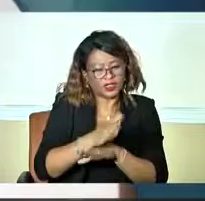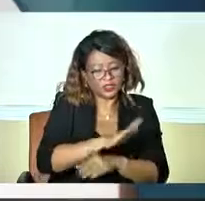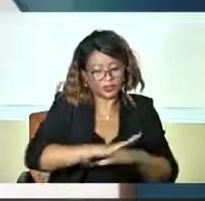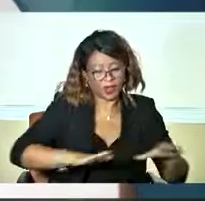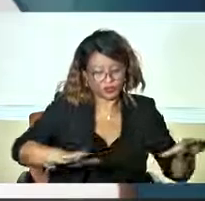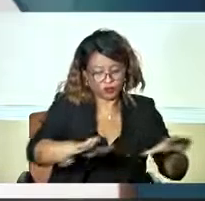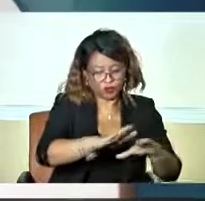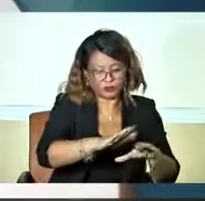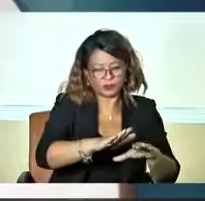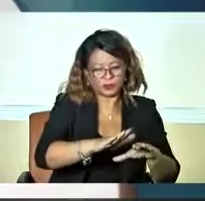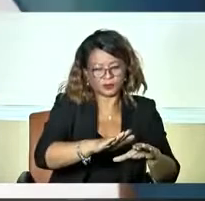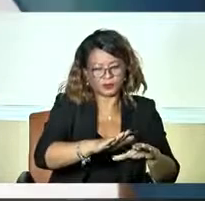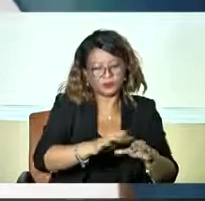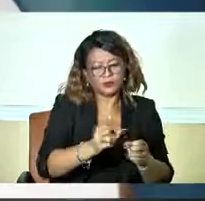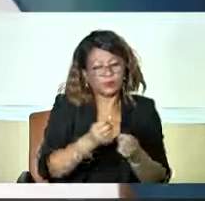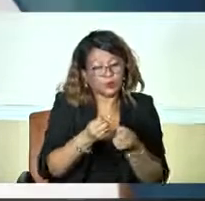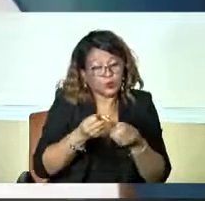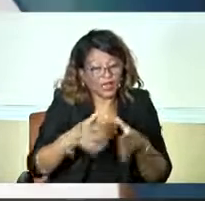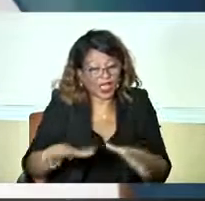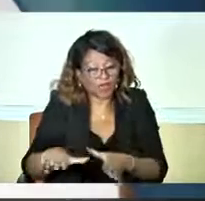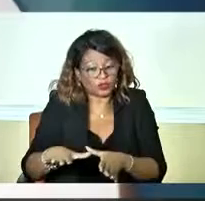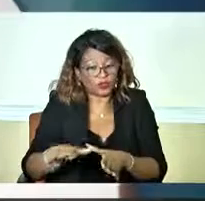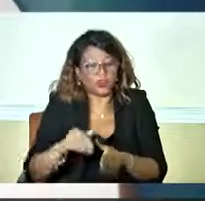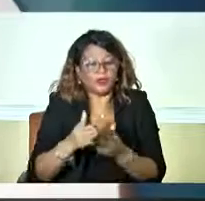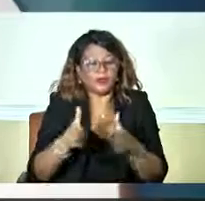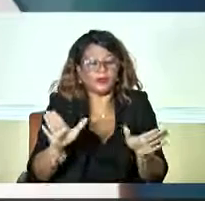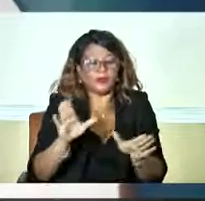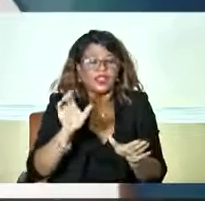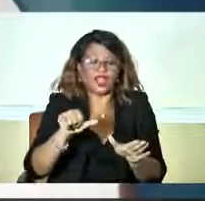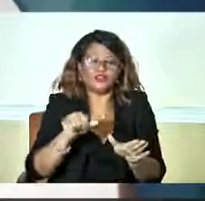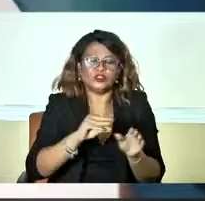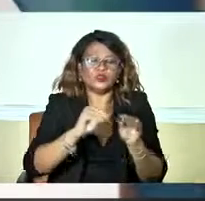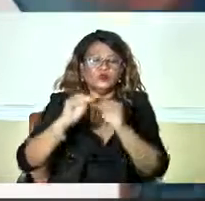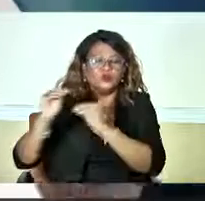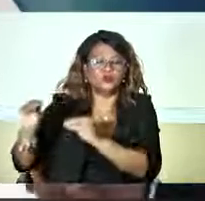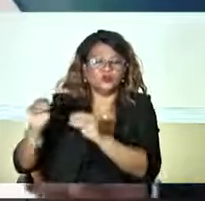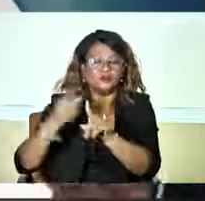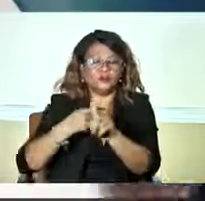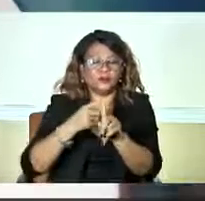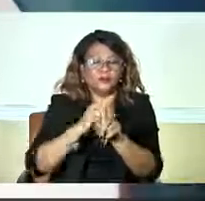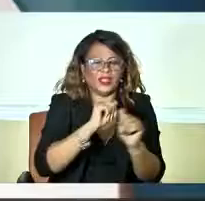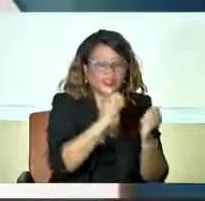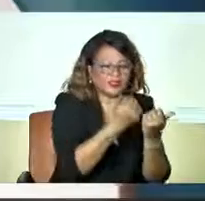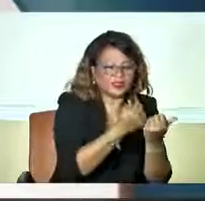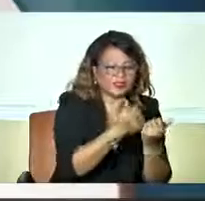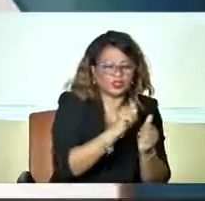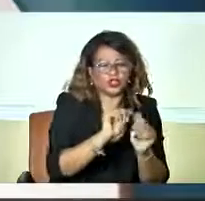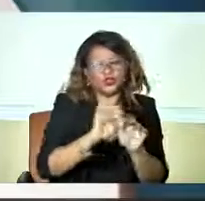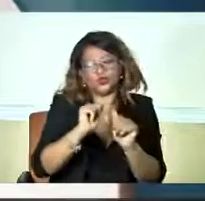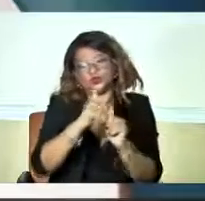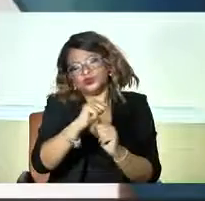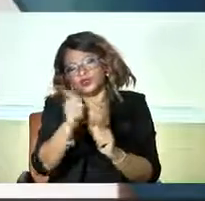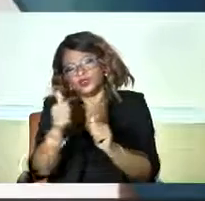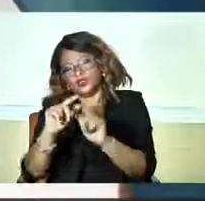platform without the public having to move from agency to agency, picking